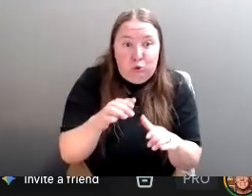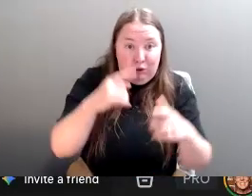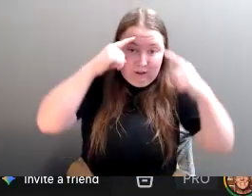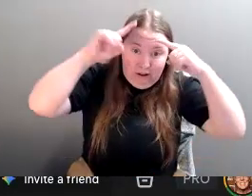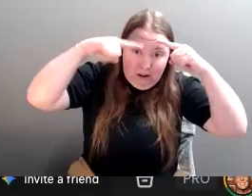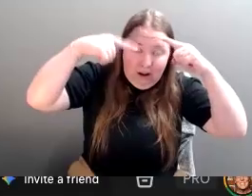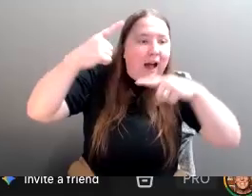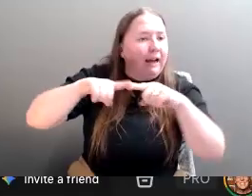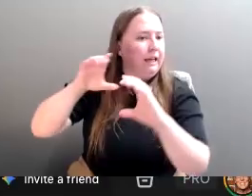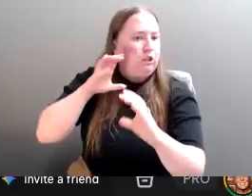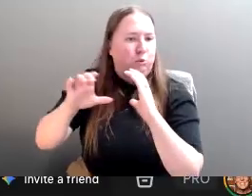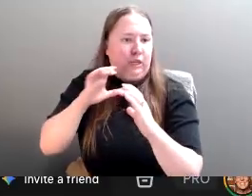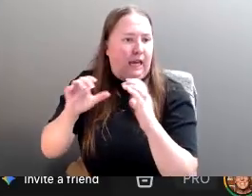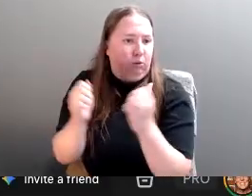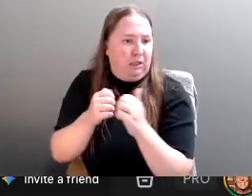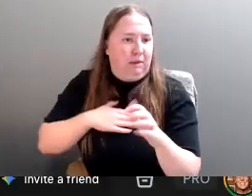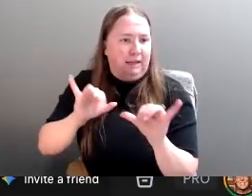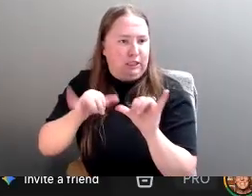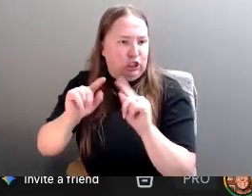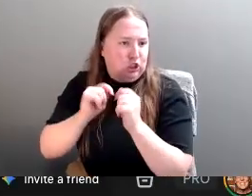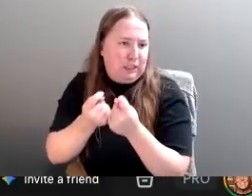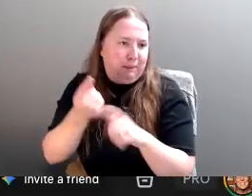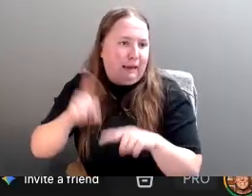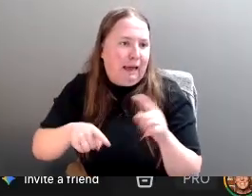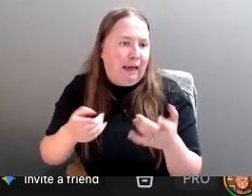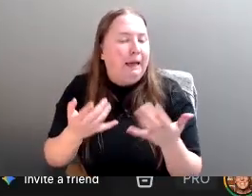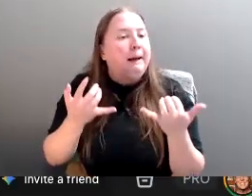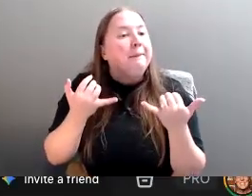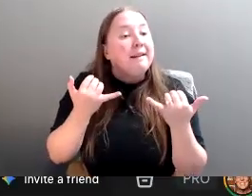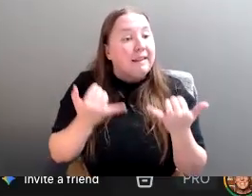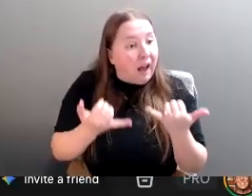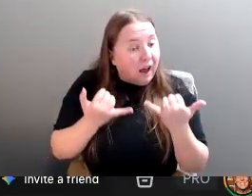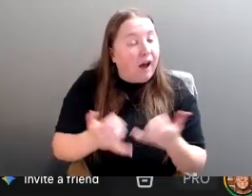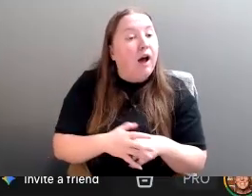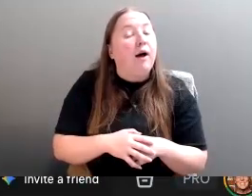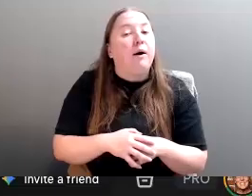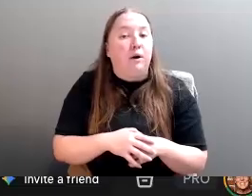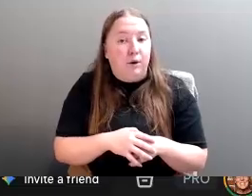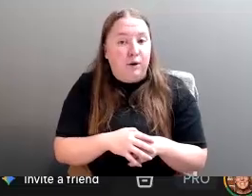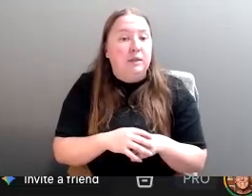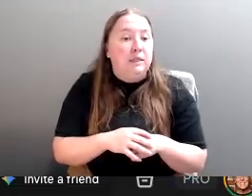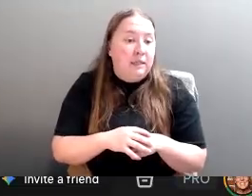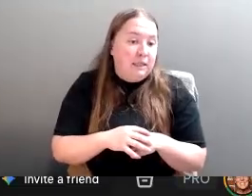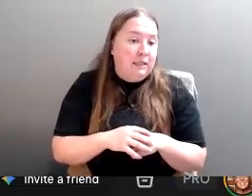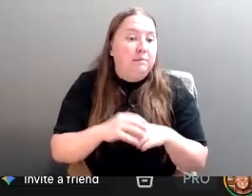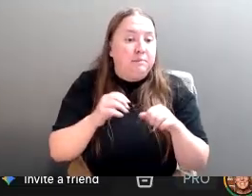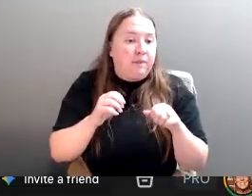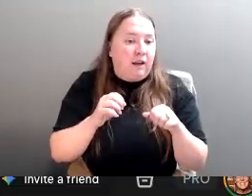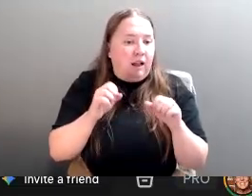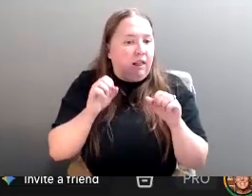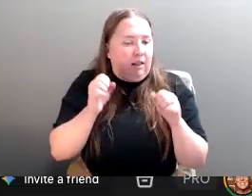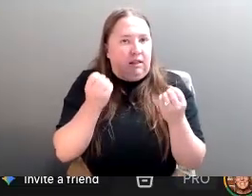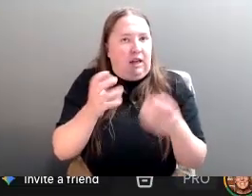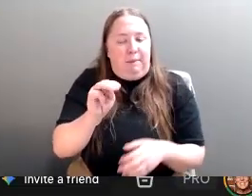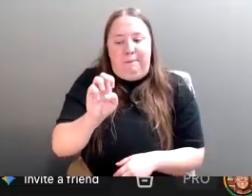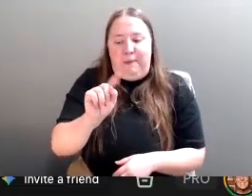communicate that, to my engineering team and stuff like that. And now like being able to, really, a lot of metacognition, a